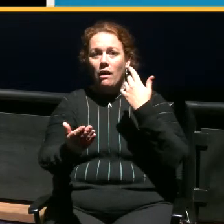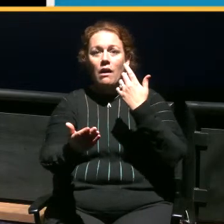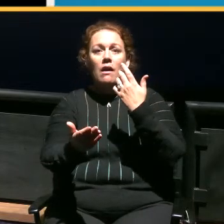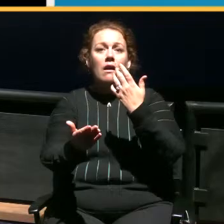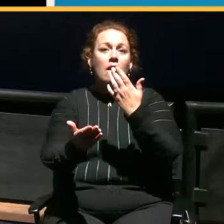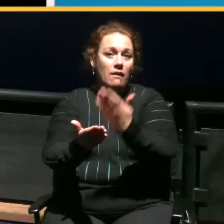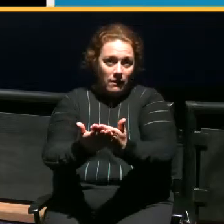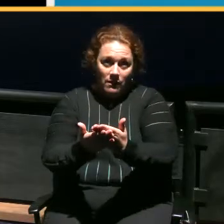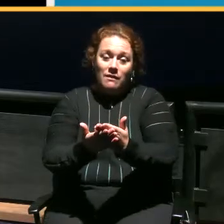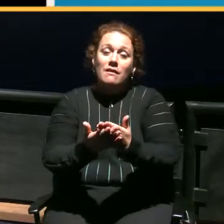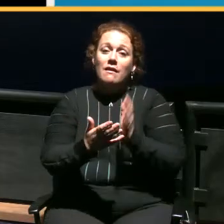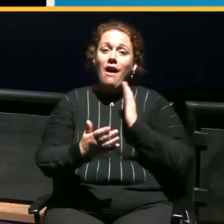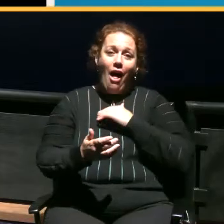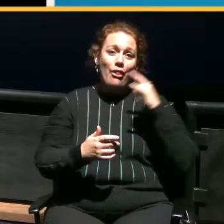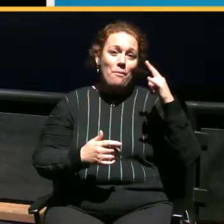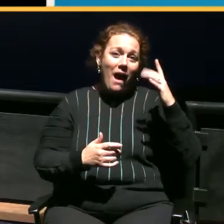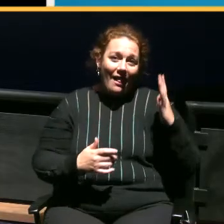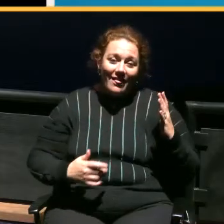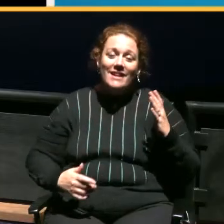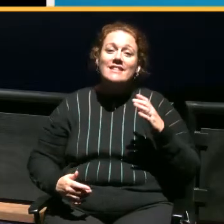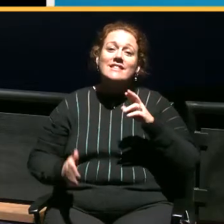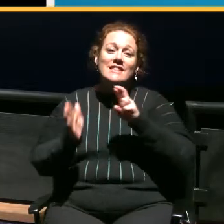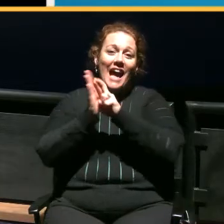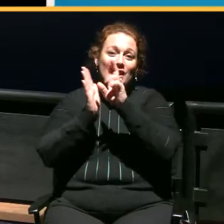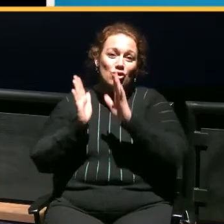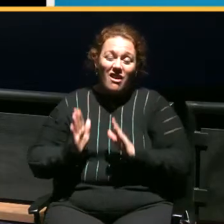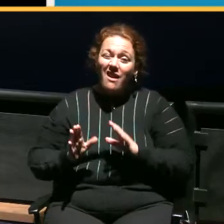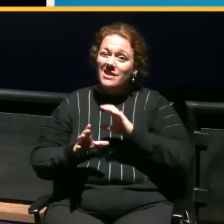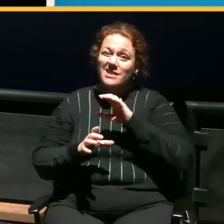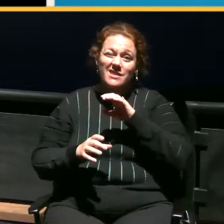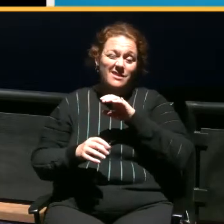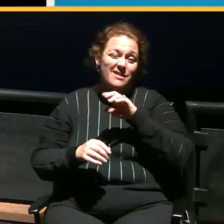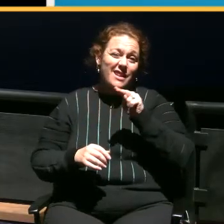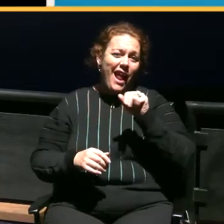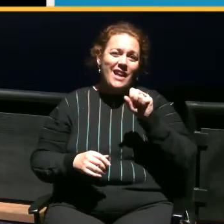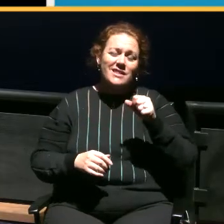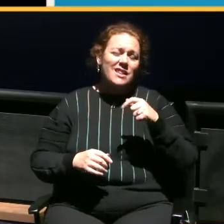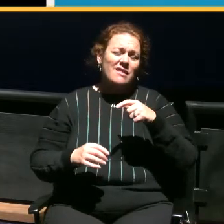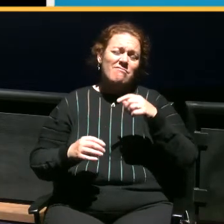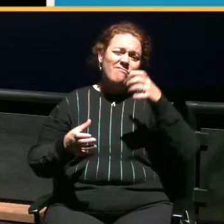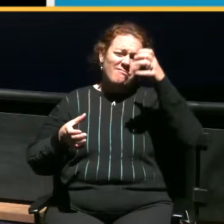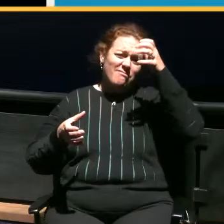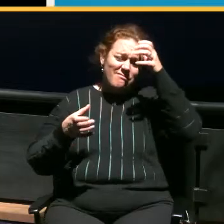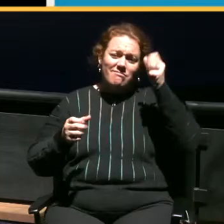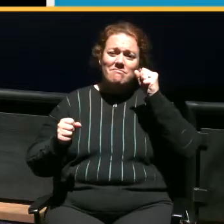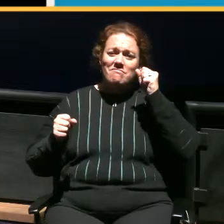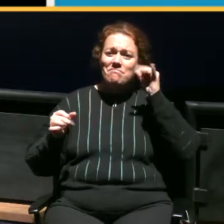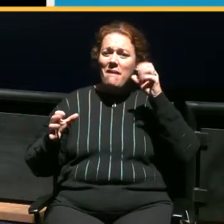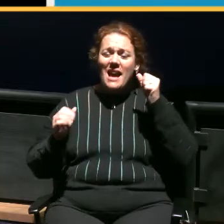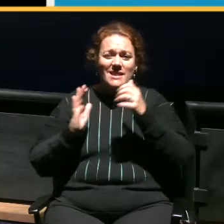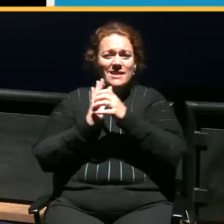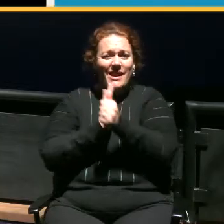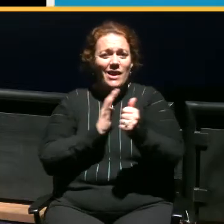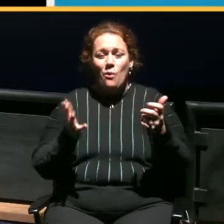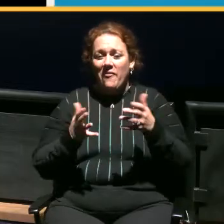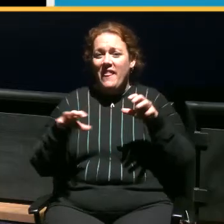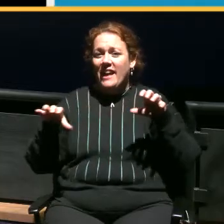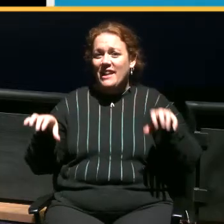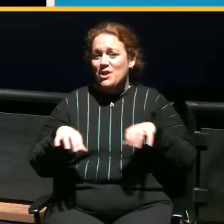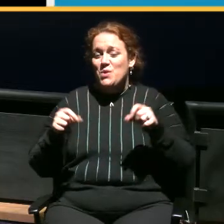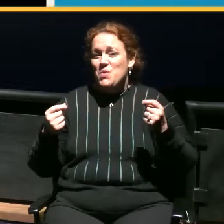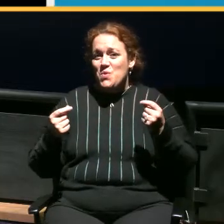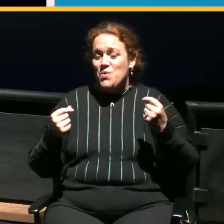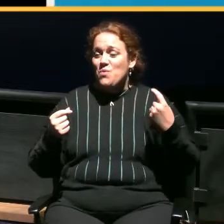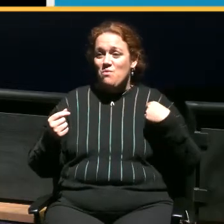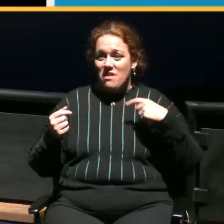our other pilot astronauts at NASA, just amazing what they're able to do with an aircraft or a spaceship, and flew